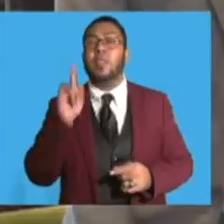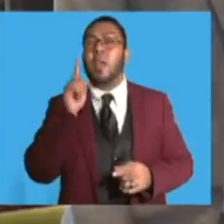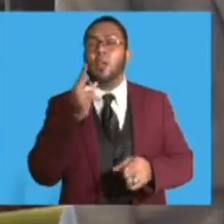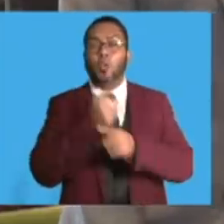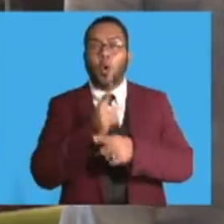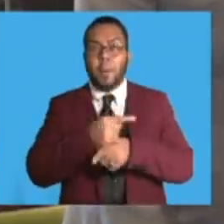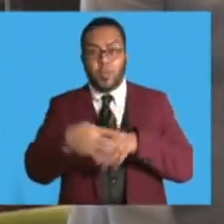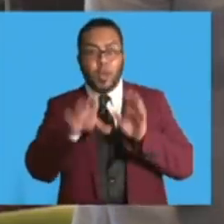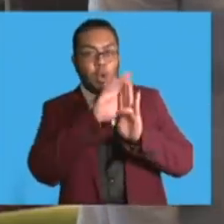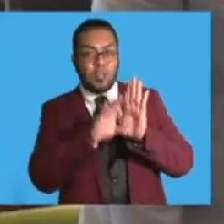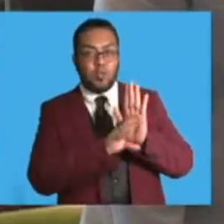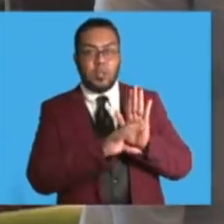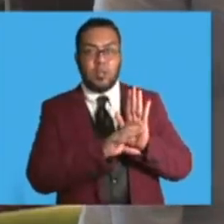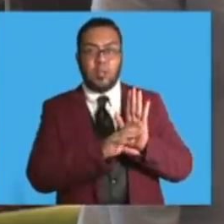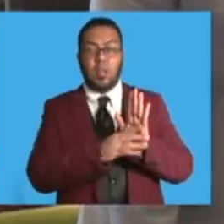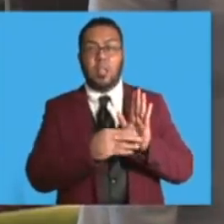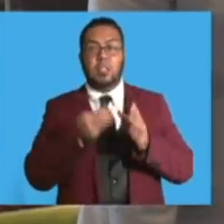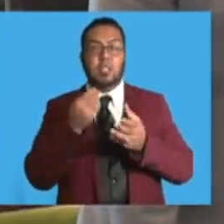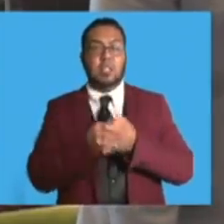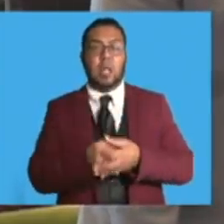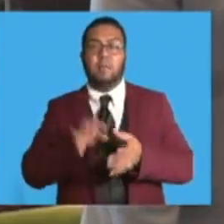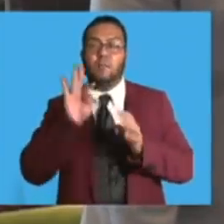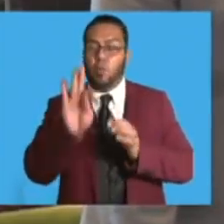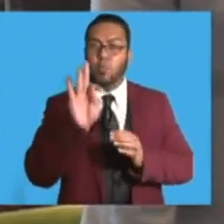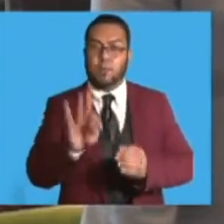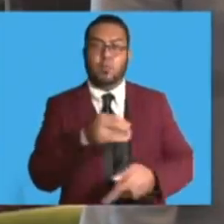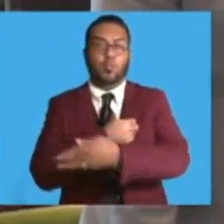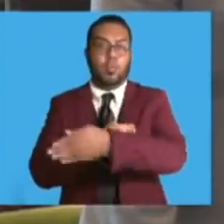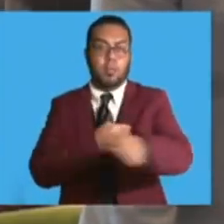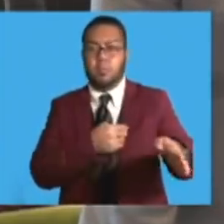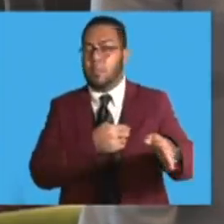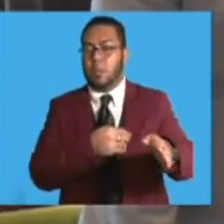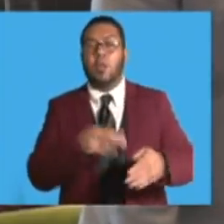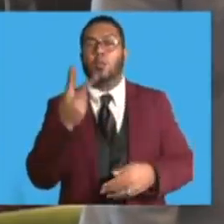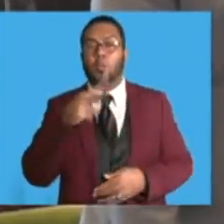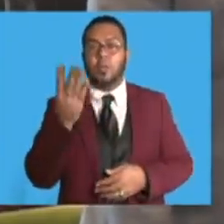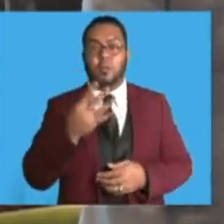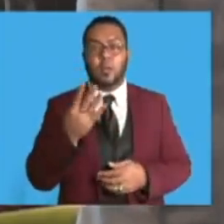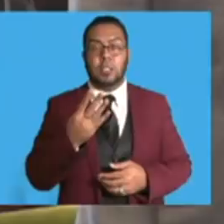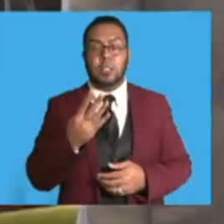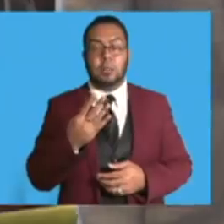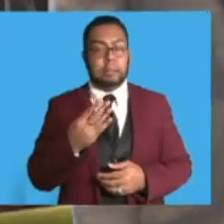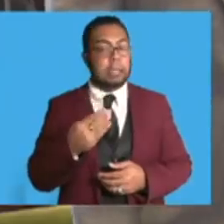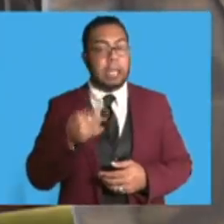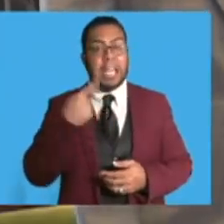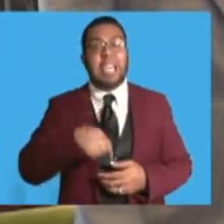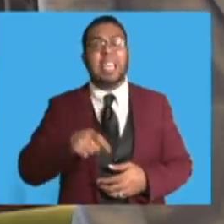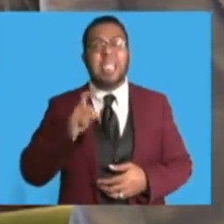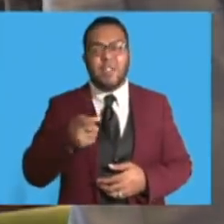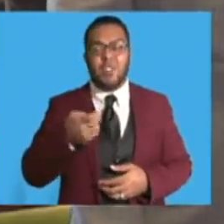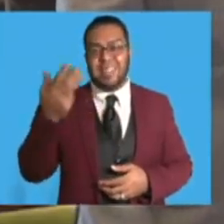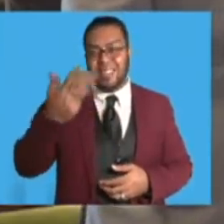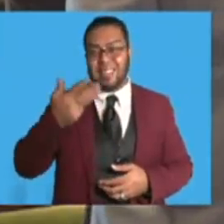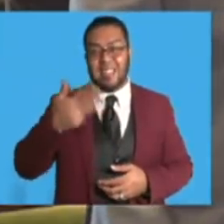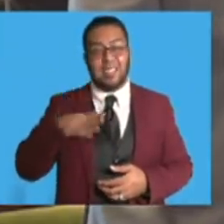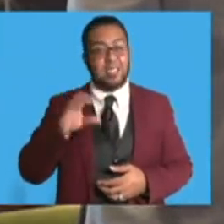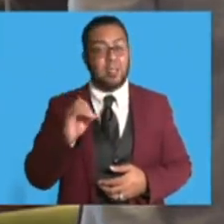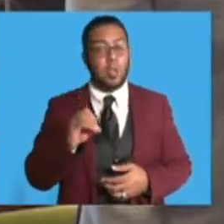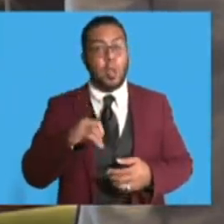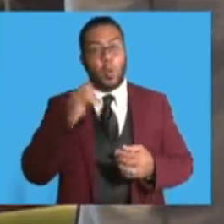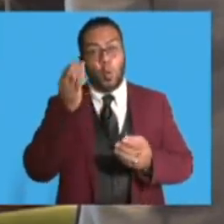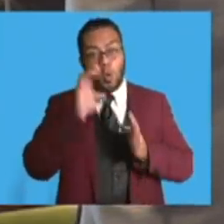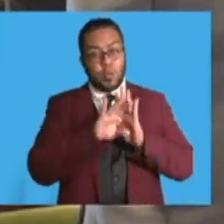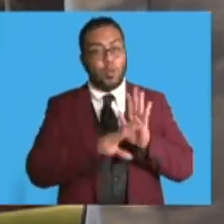this Constitution being shoved down their throat, and this is what we've been told since 2014. If the 1990 Constitution was so